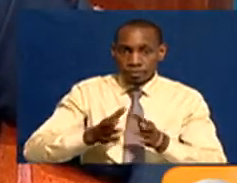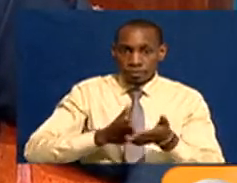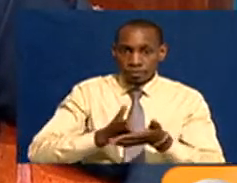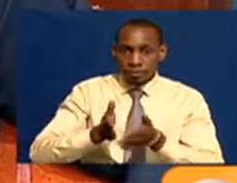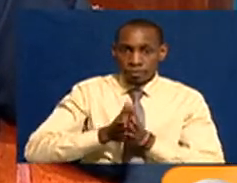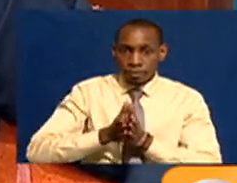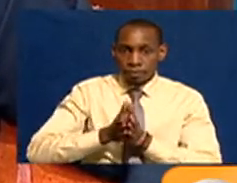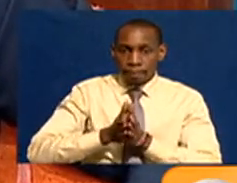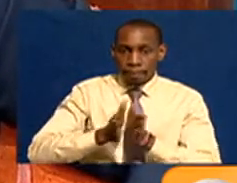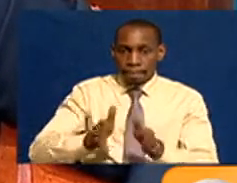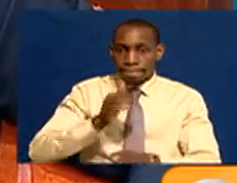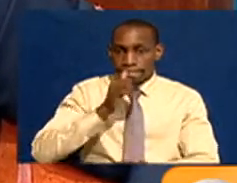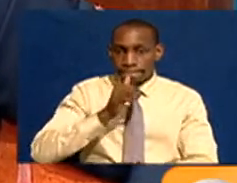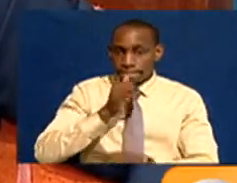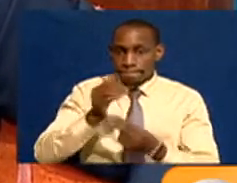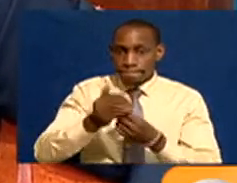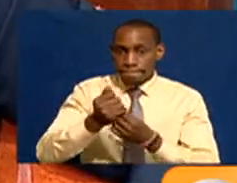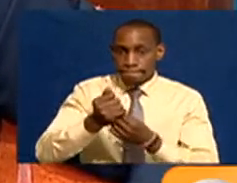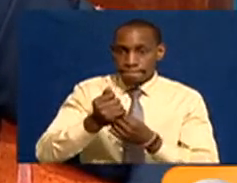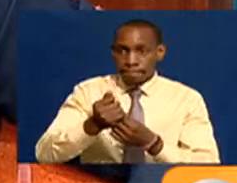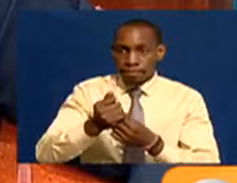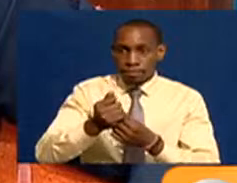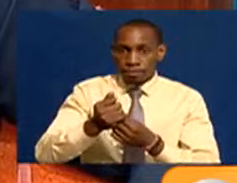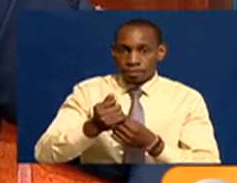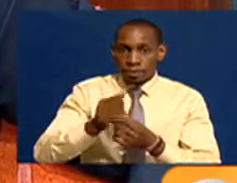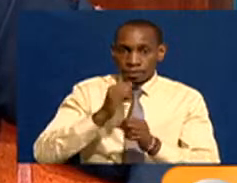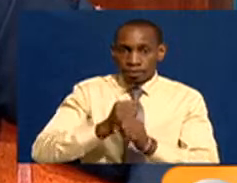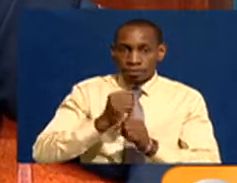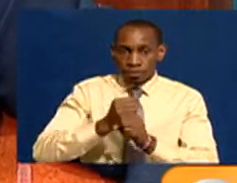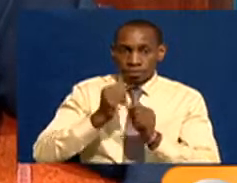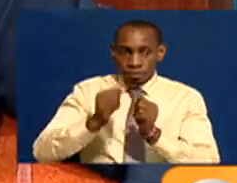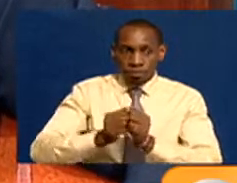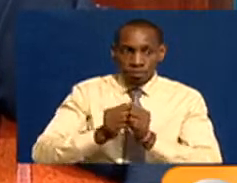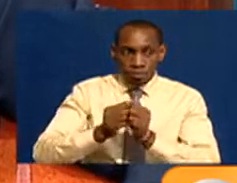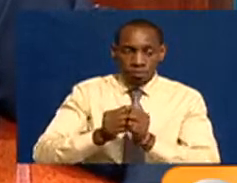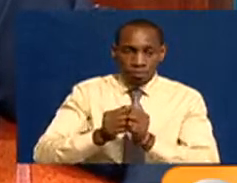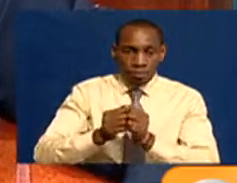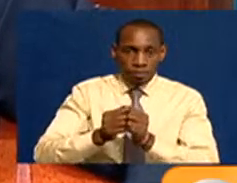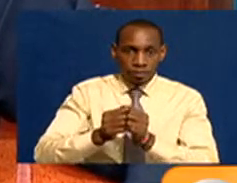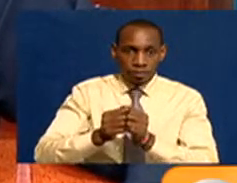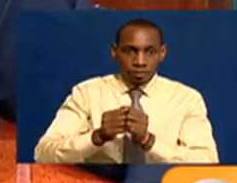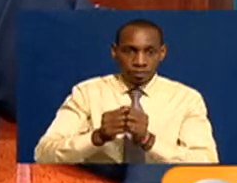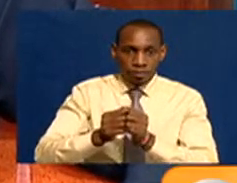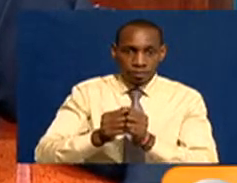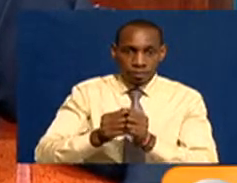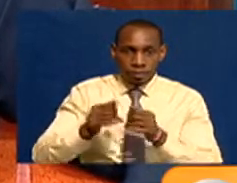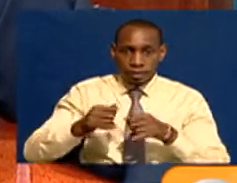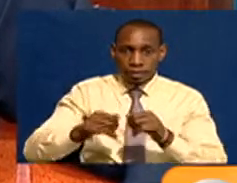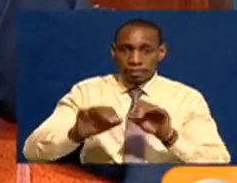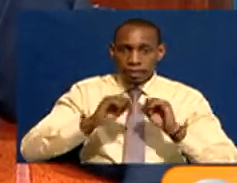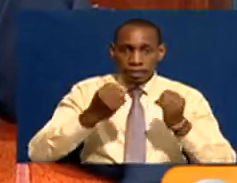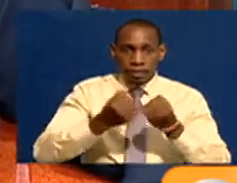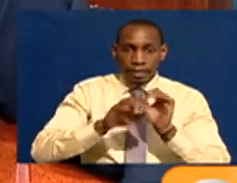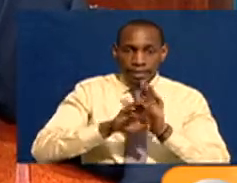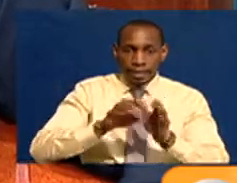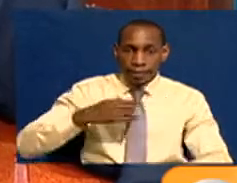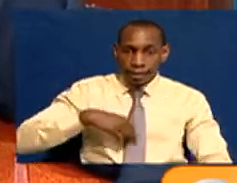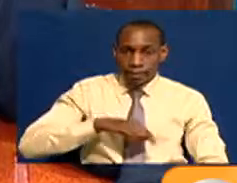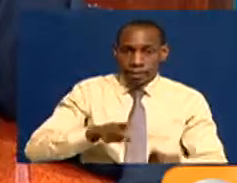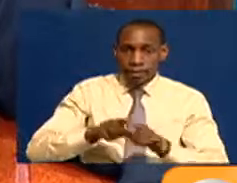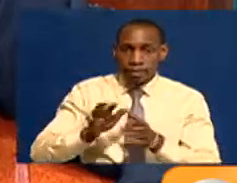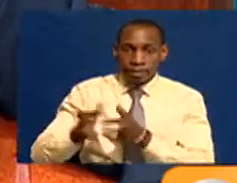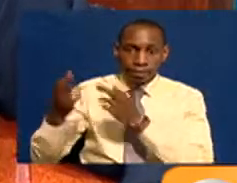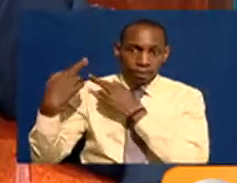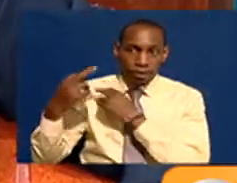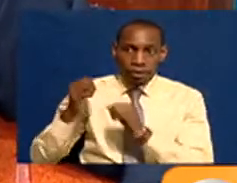public-private partnerships, among others, is a collaborative effort of the implementing agency like ours, but also the role that